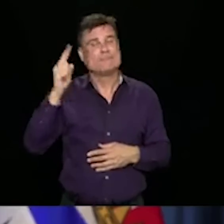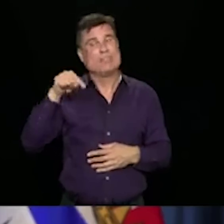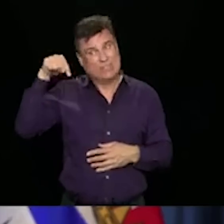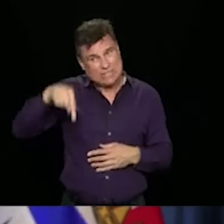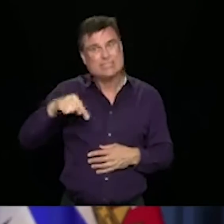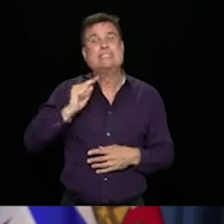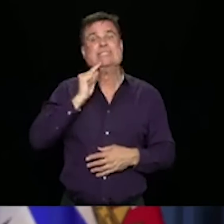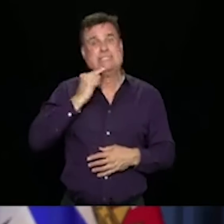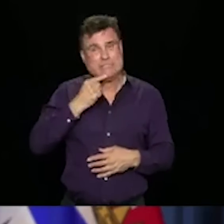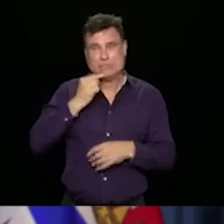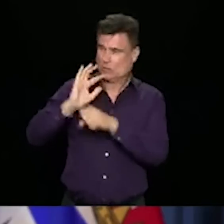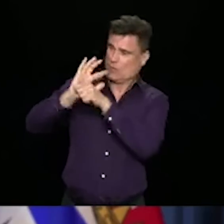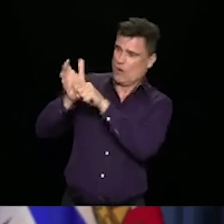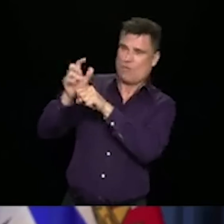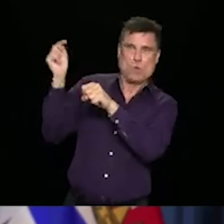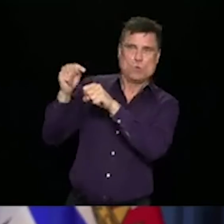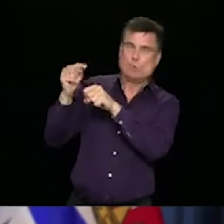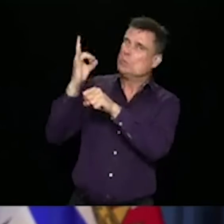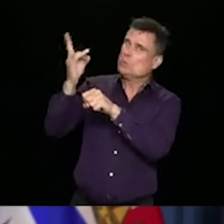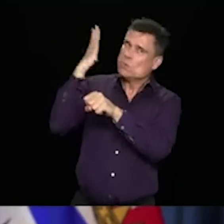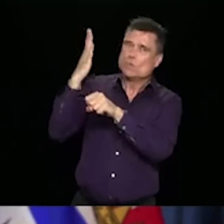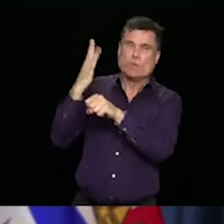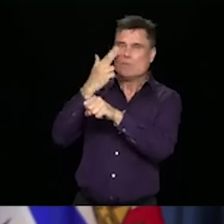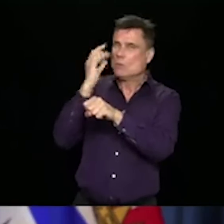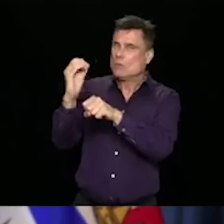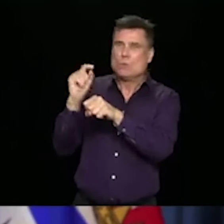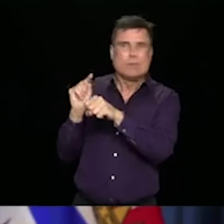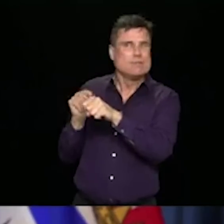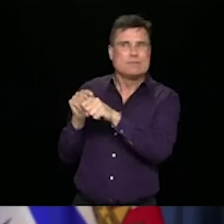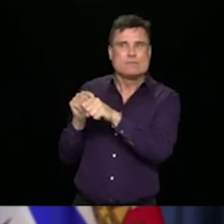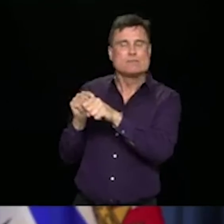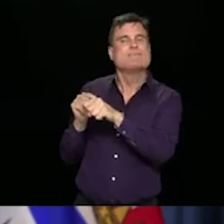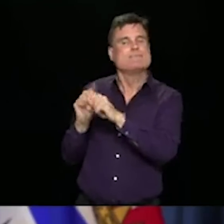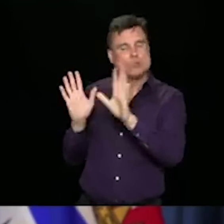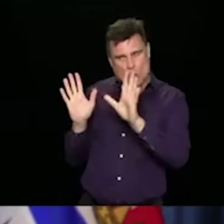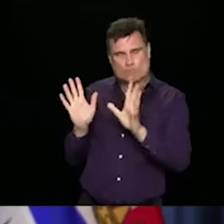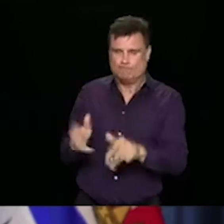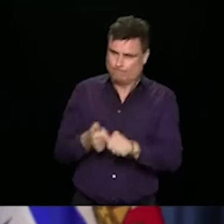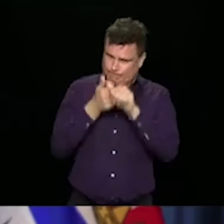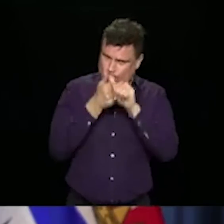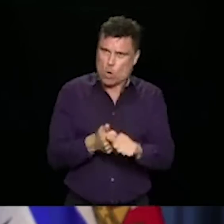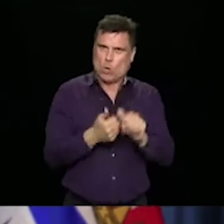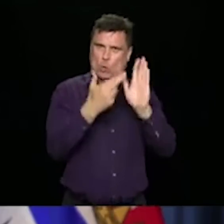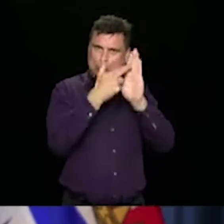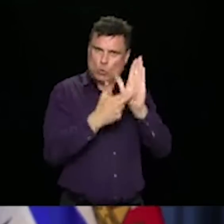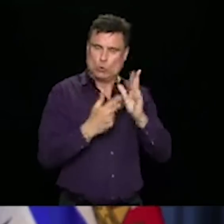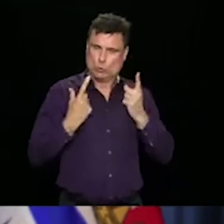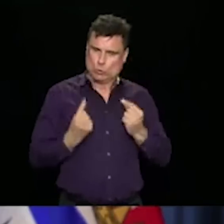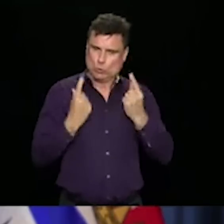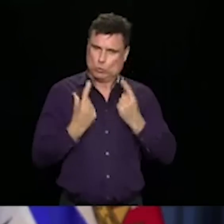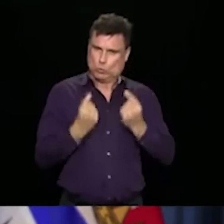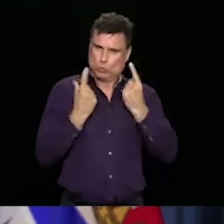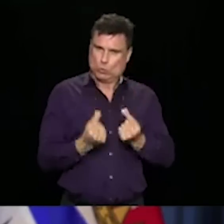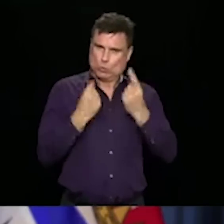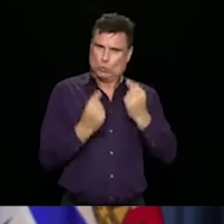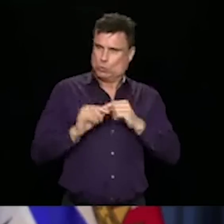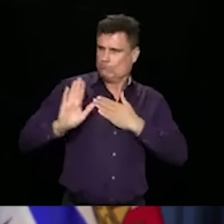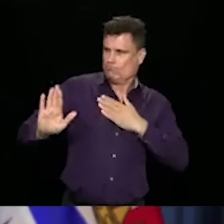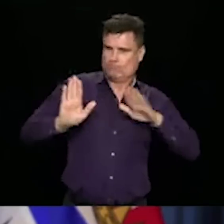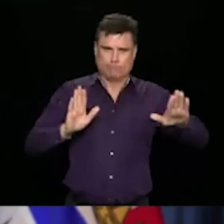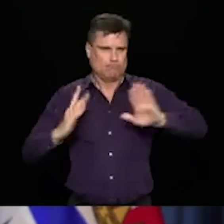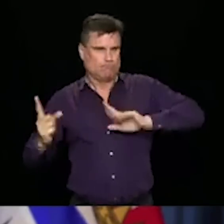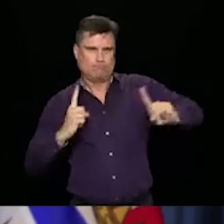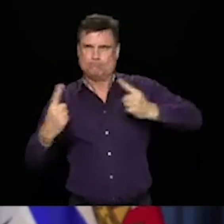people continue and rightfully understand we're in a pandemic. And I think the generosity they're showing to one another is